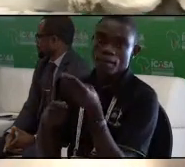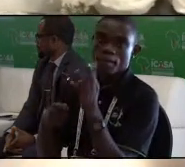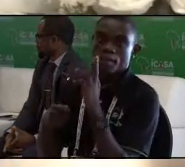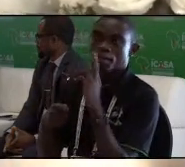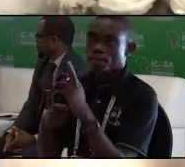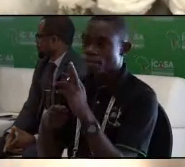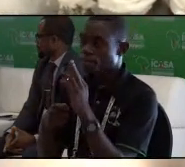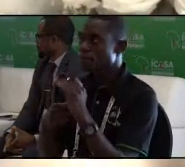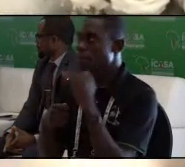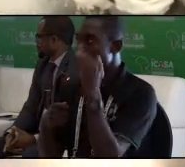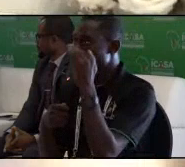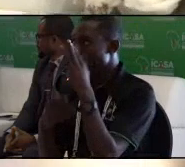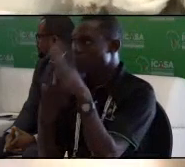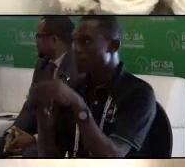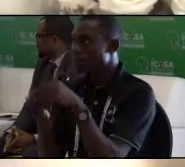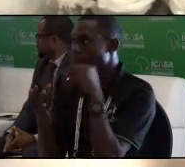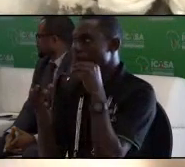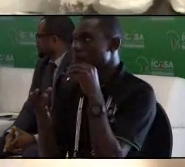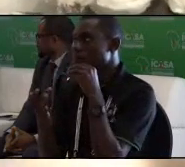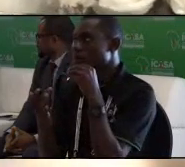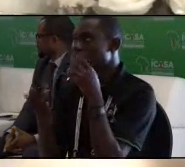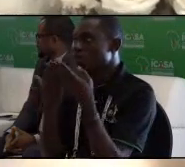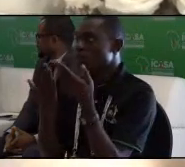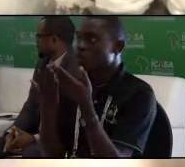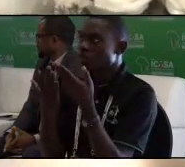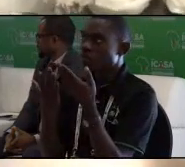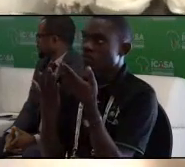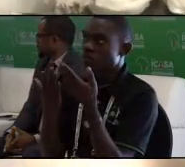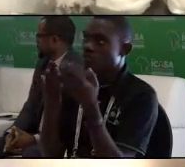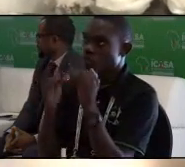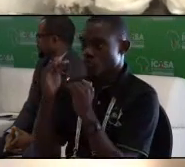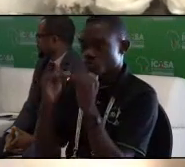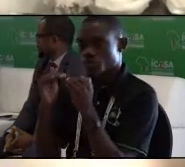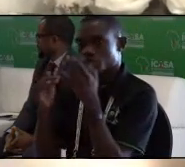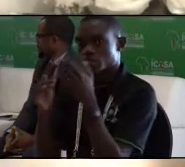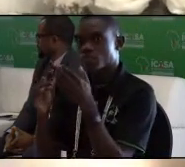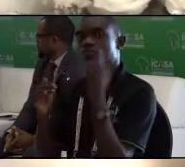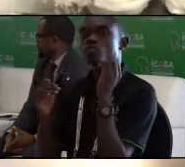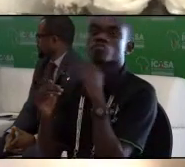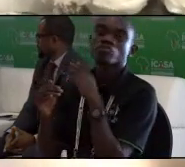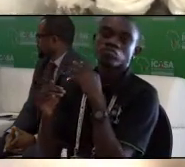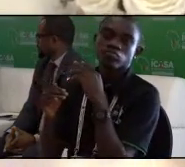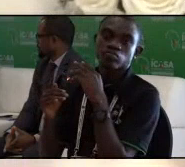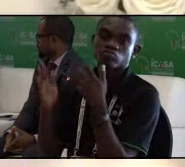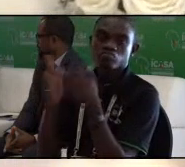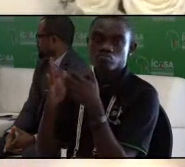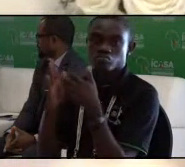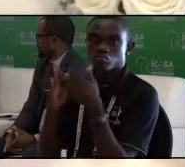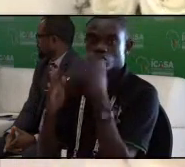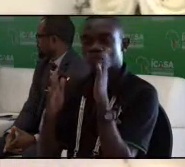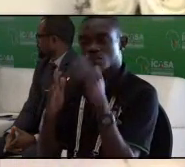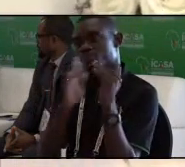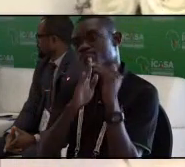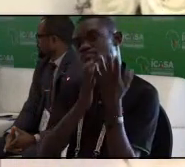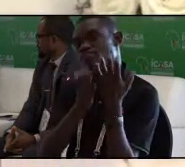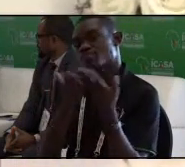people are either taking up the blood-based products because they already know that blood-based products are used for conventional testing, which we've